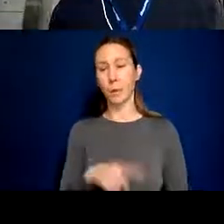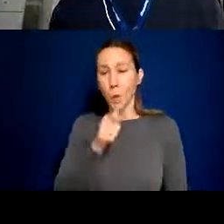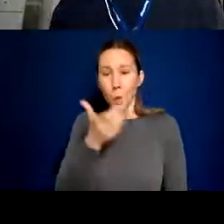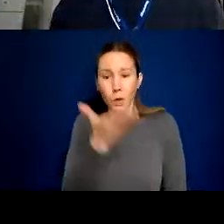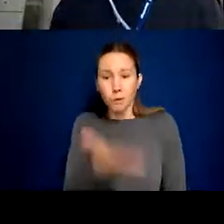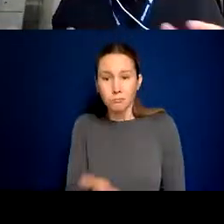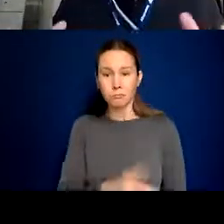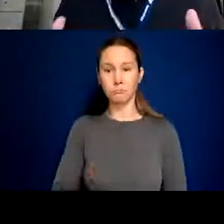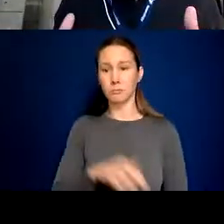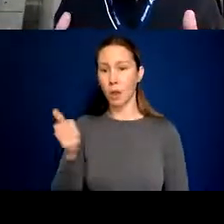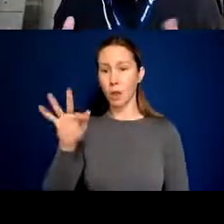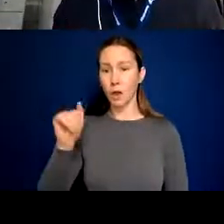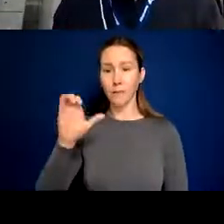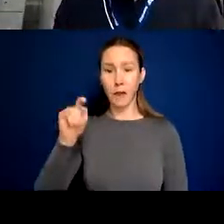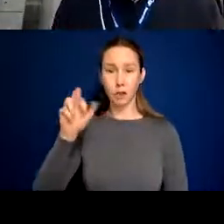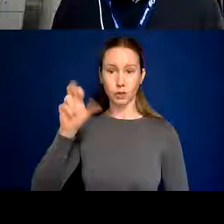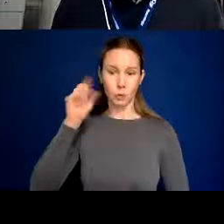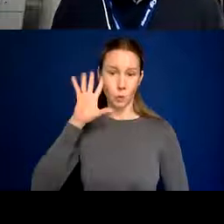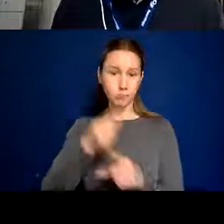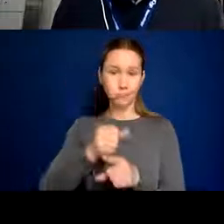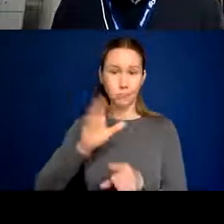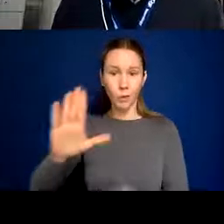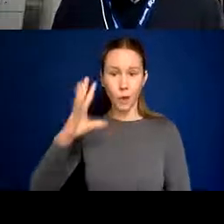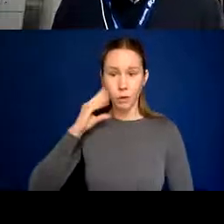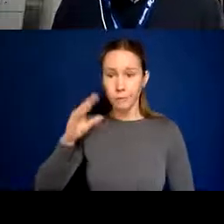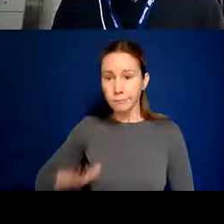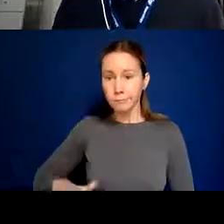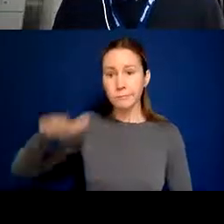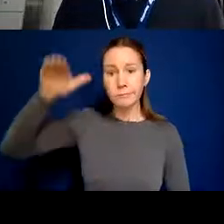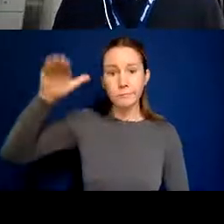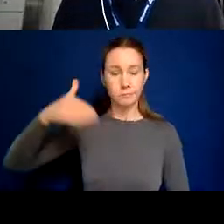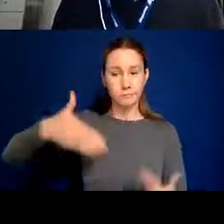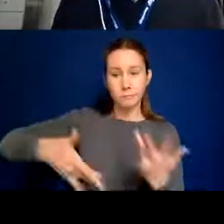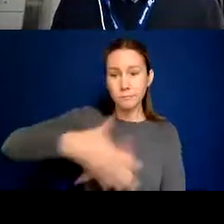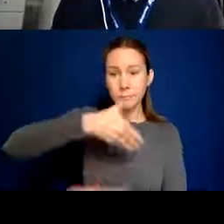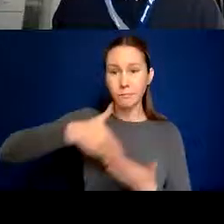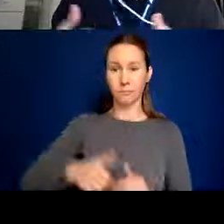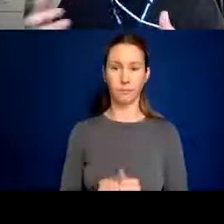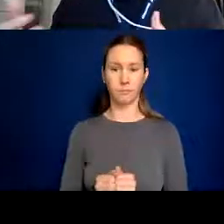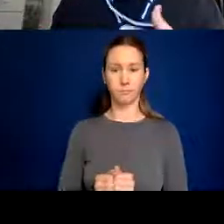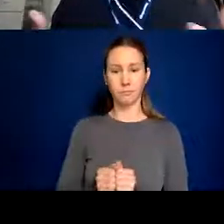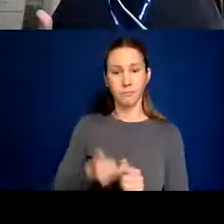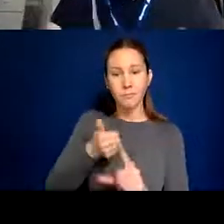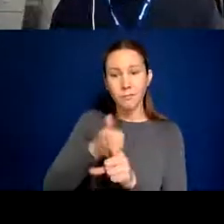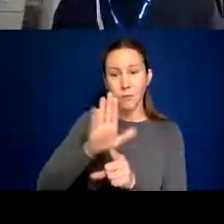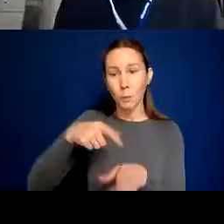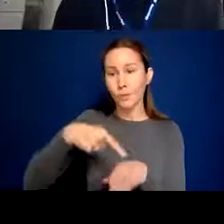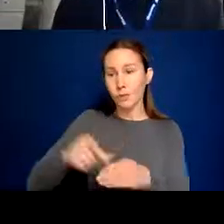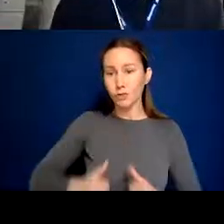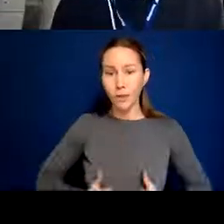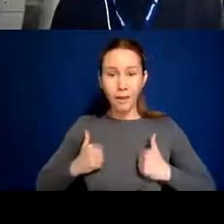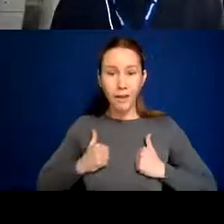are the factors that affected their upbringing, the peak of their professional life, the